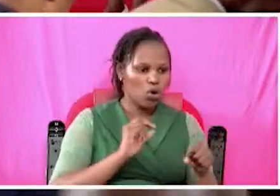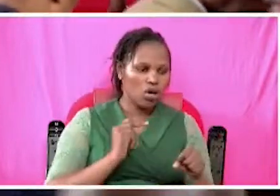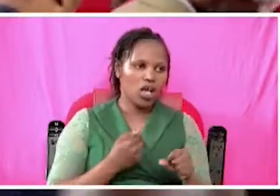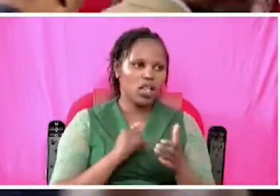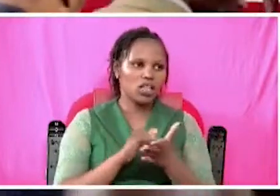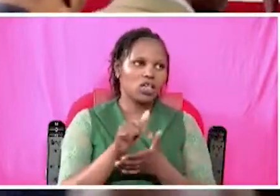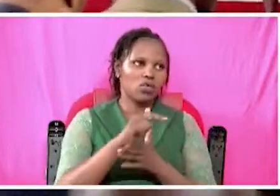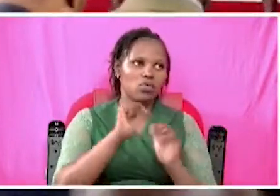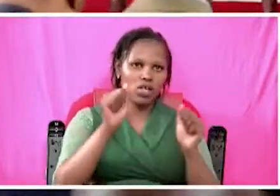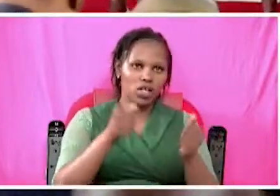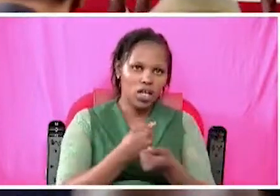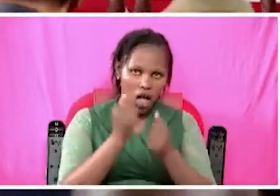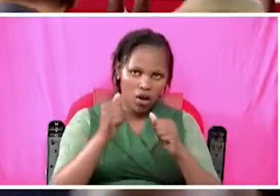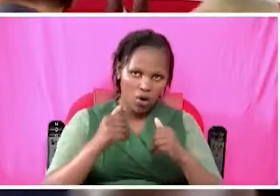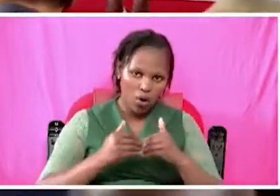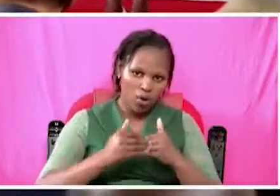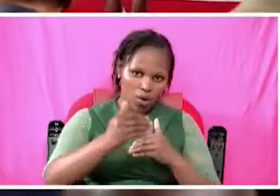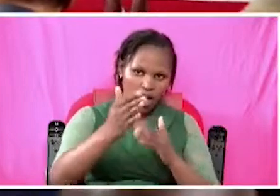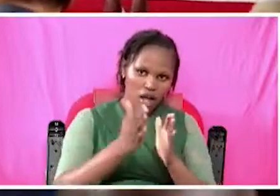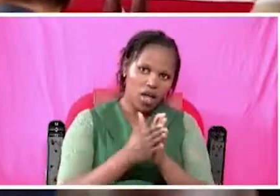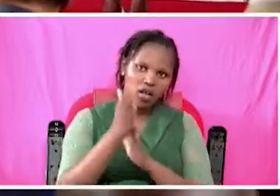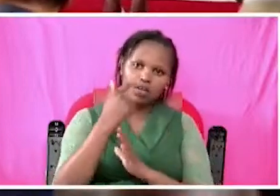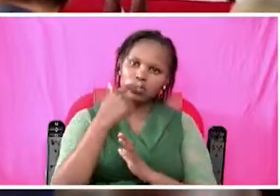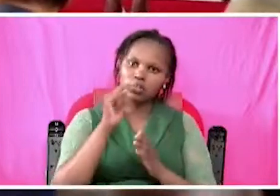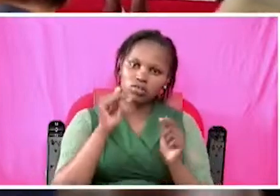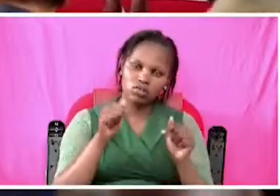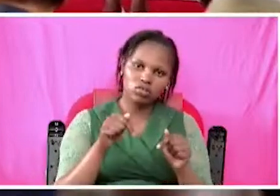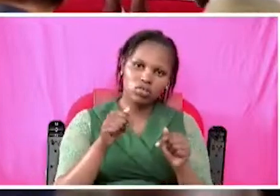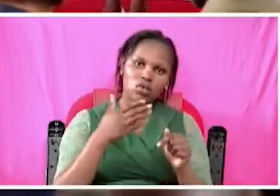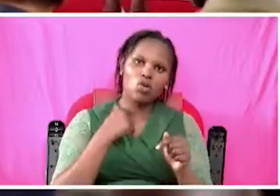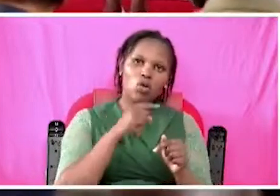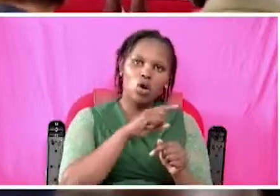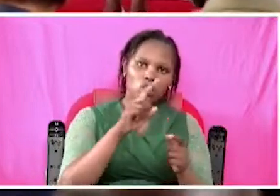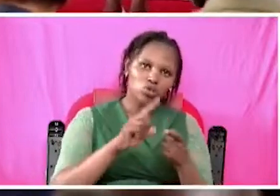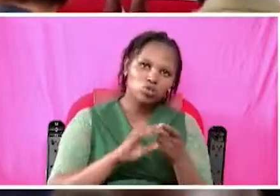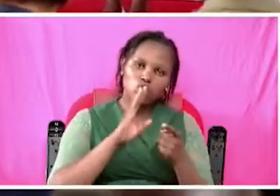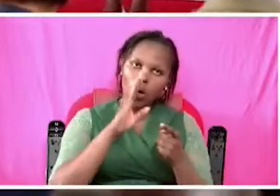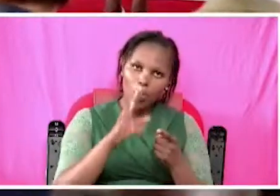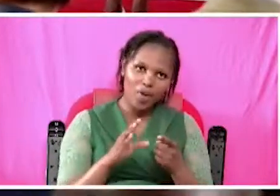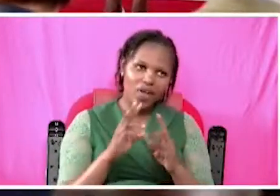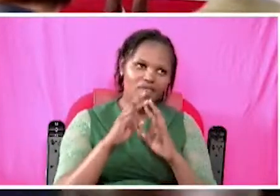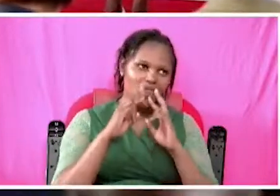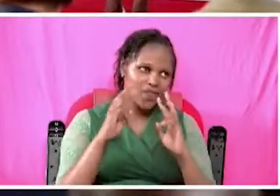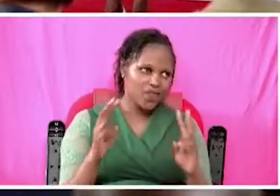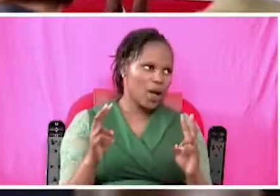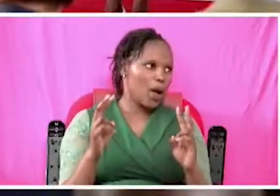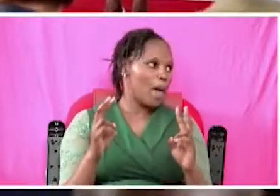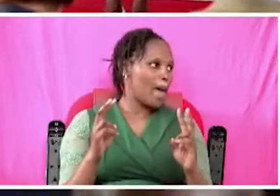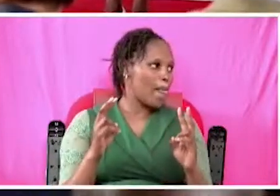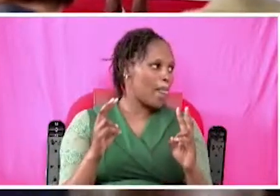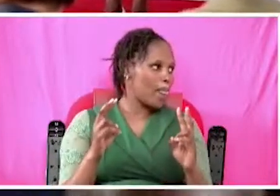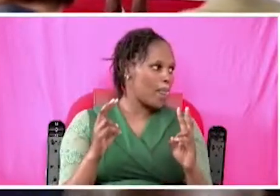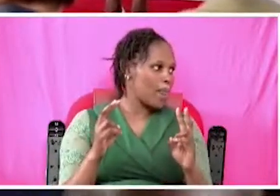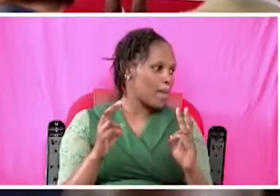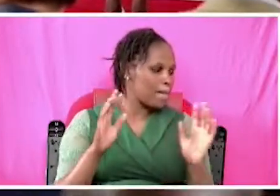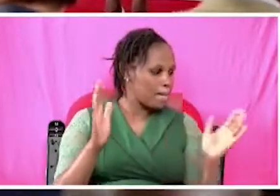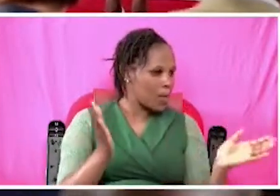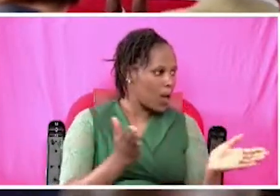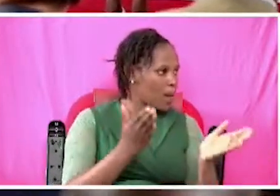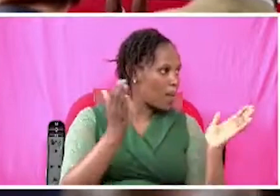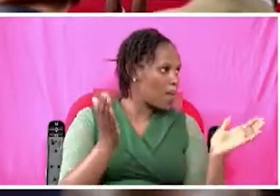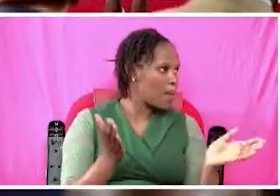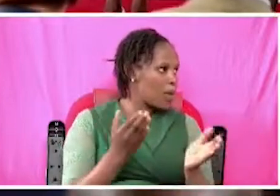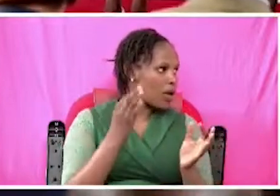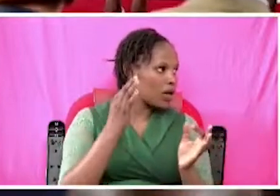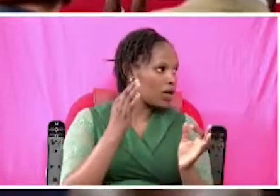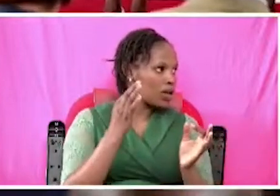that we cannot move forward. And God is saying today, I want you to be as productive, I want you today to be as empowered.